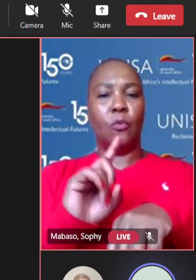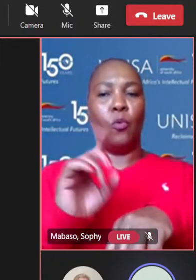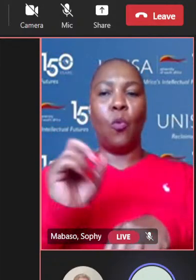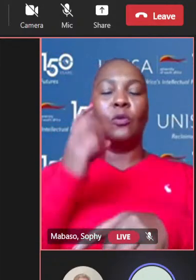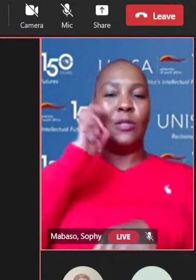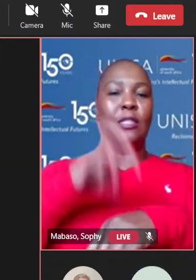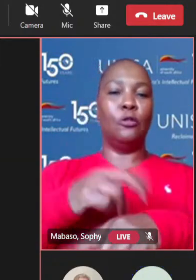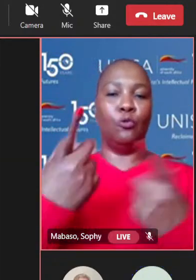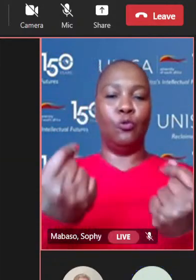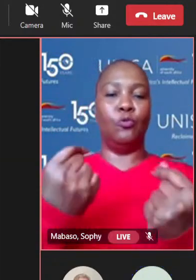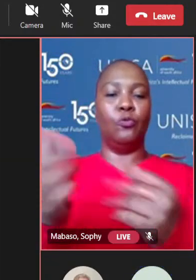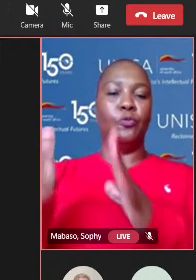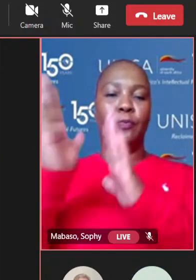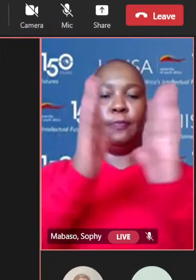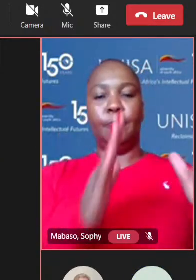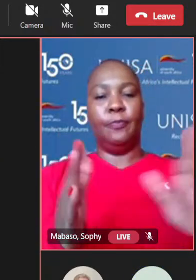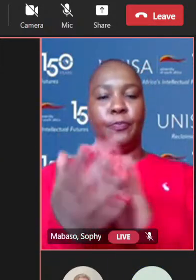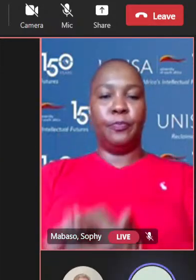slide, please.